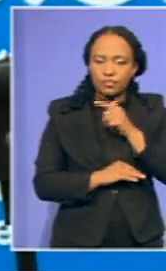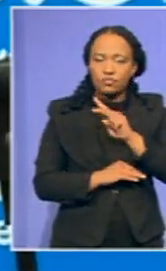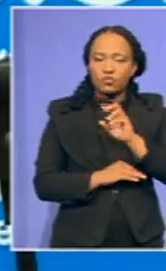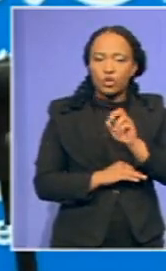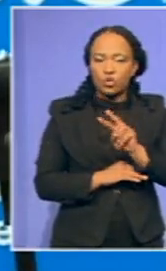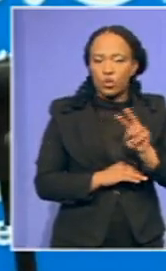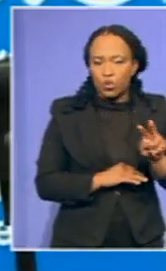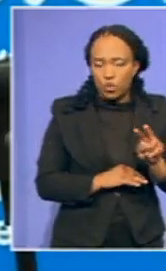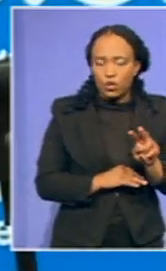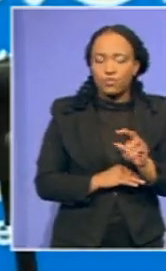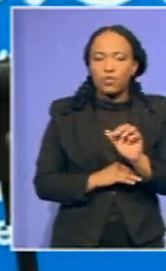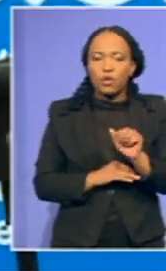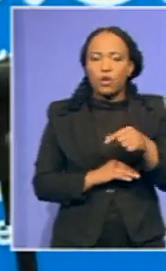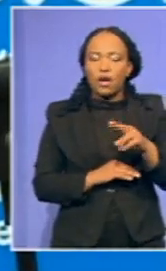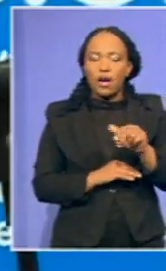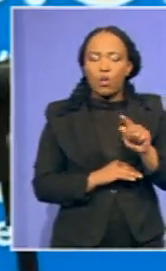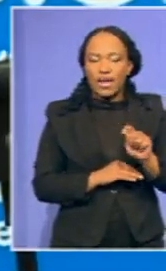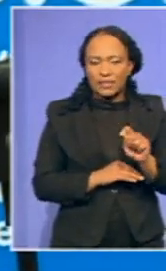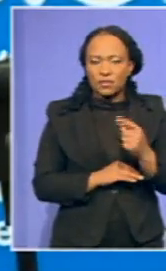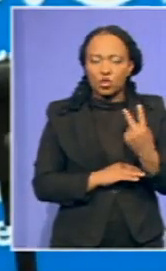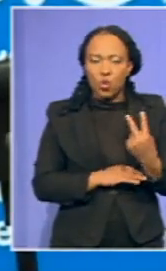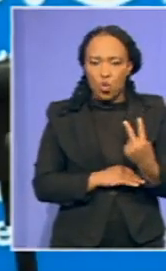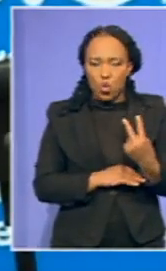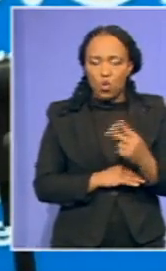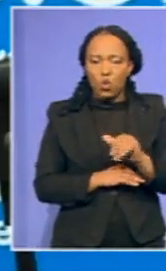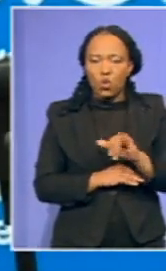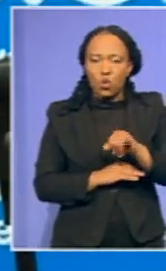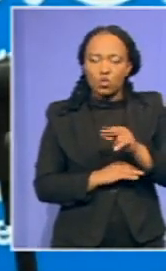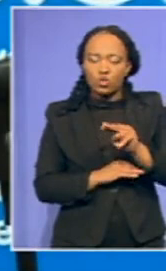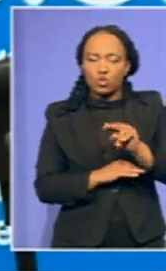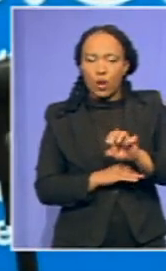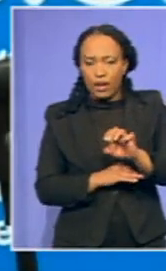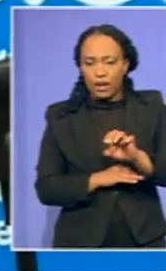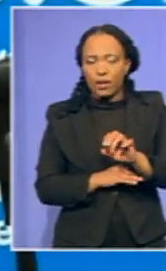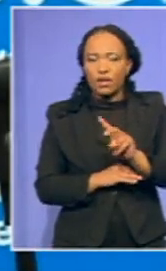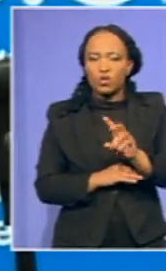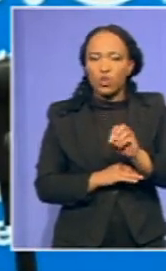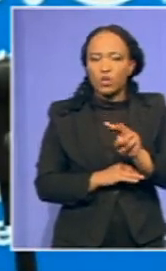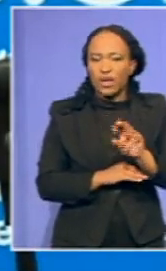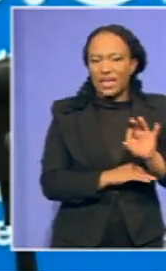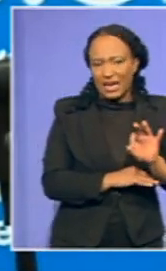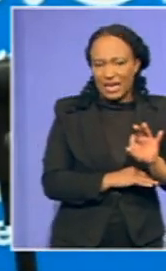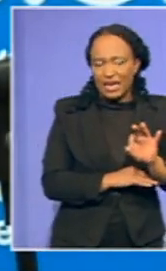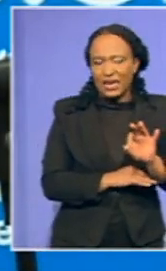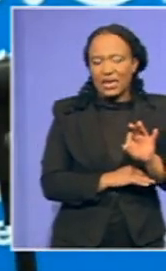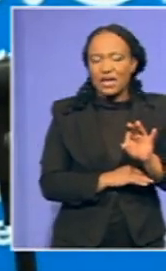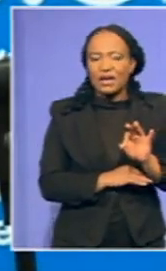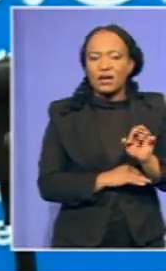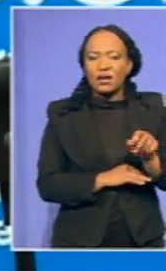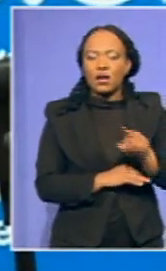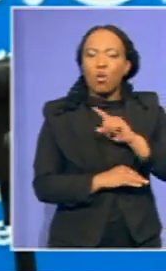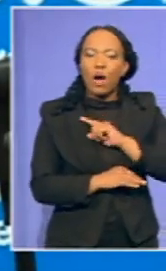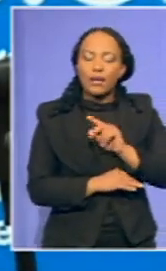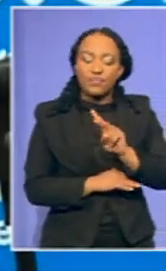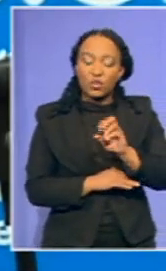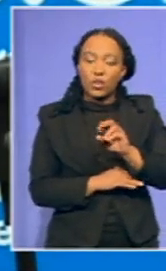2022. Aqueduct 2 will be back in June 2023. Reservoir 3, we've appointed a